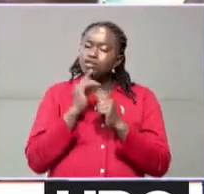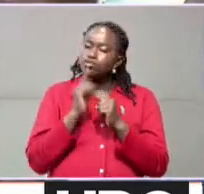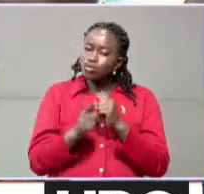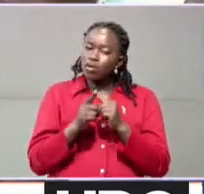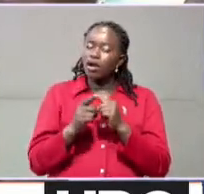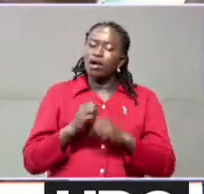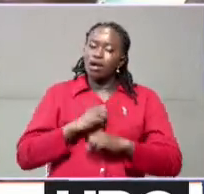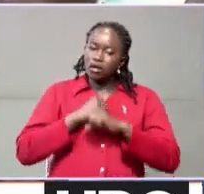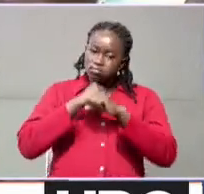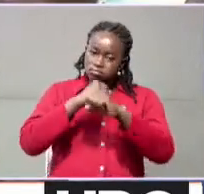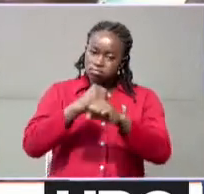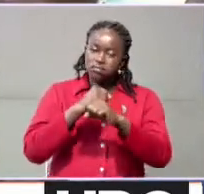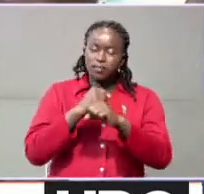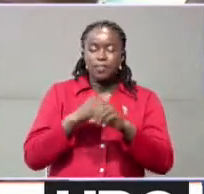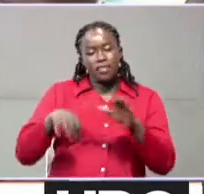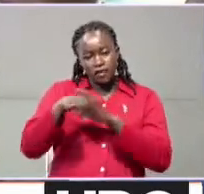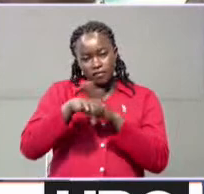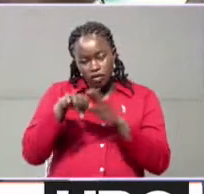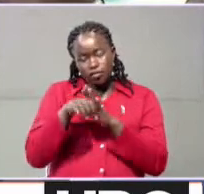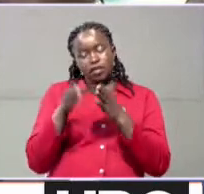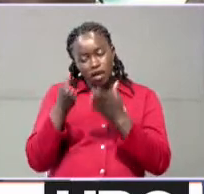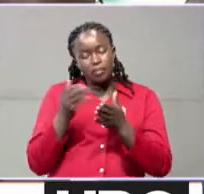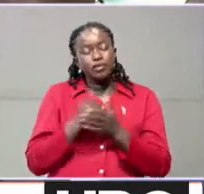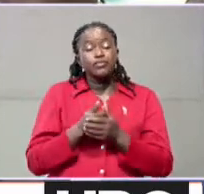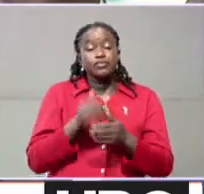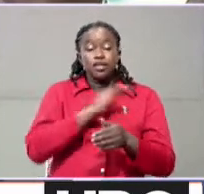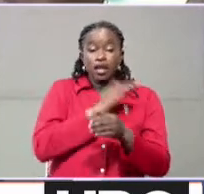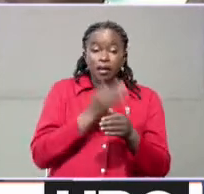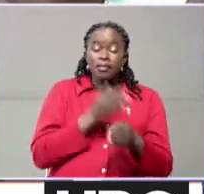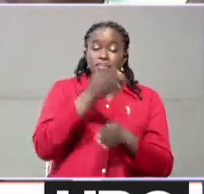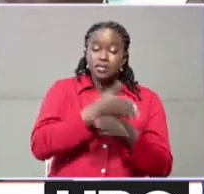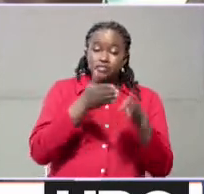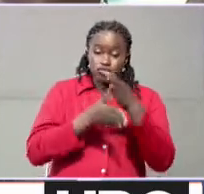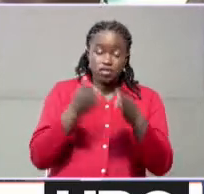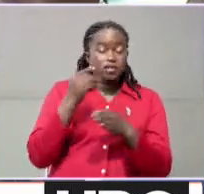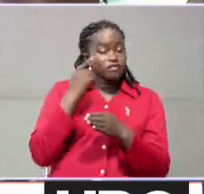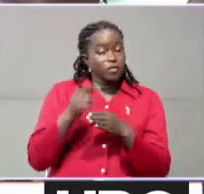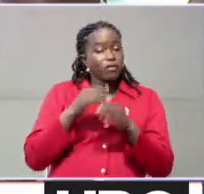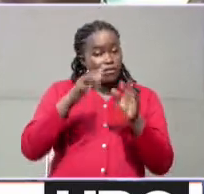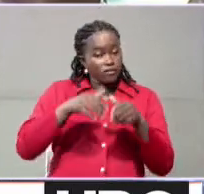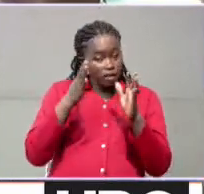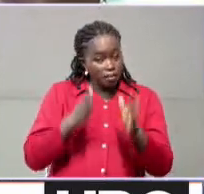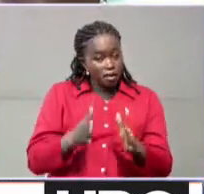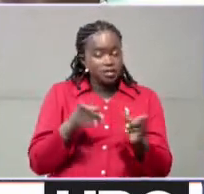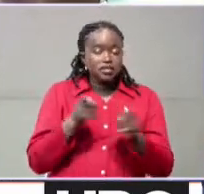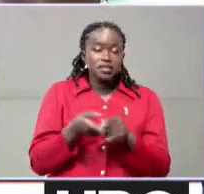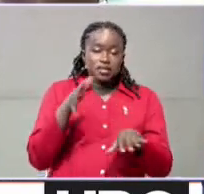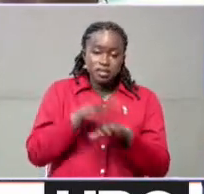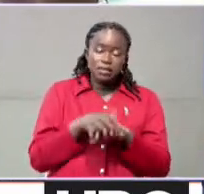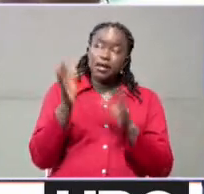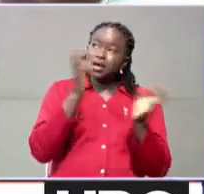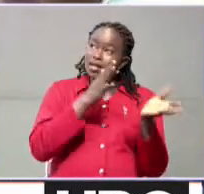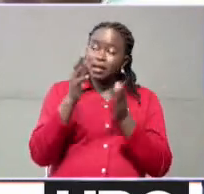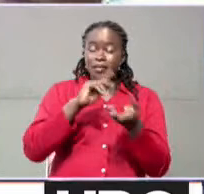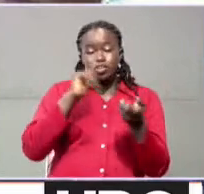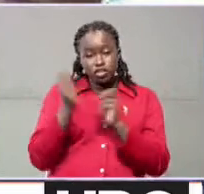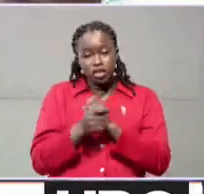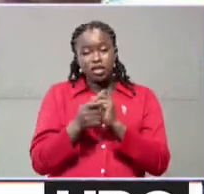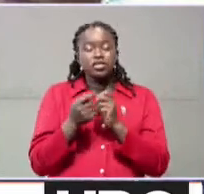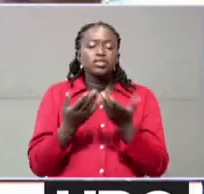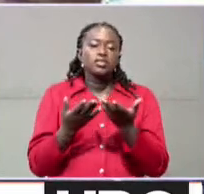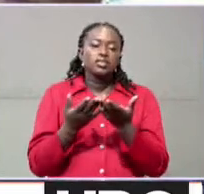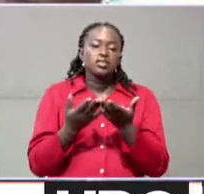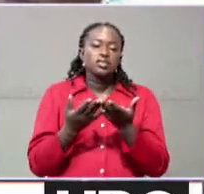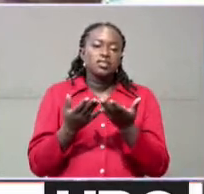conservation of environment capacity building for farmers should integrate climate change adaptation and